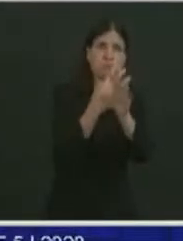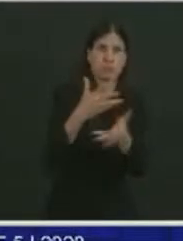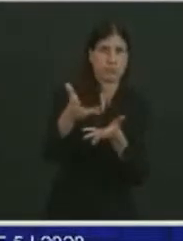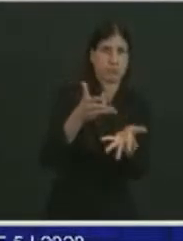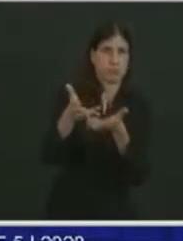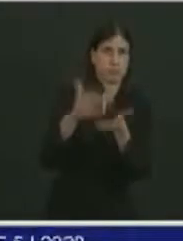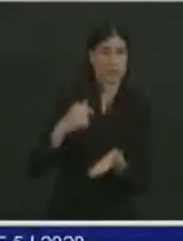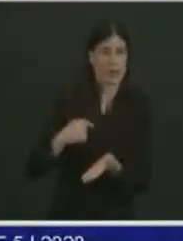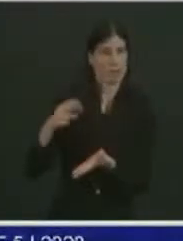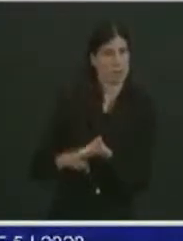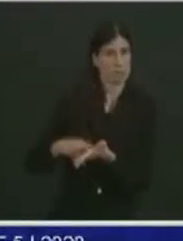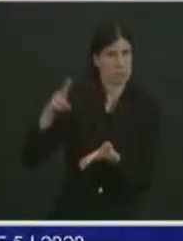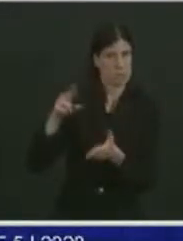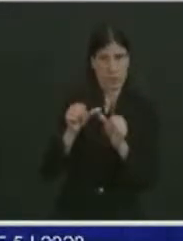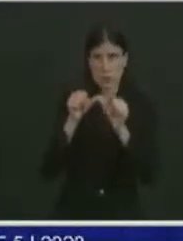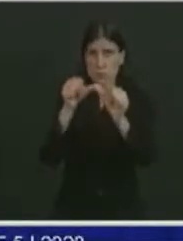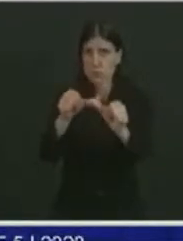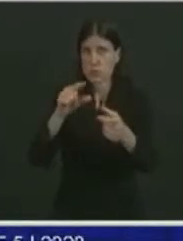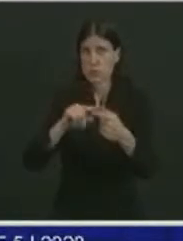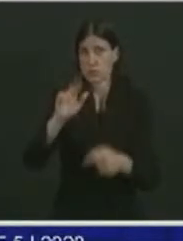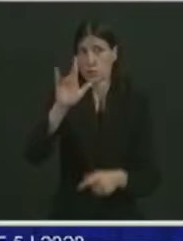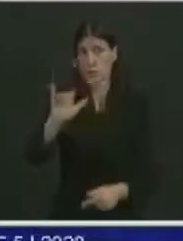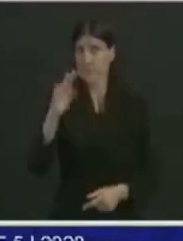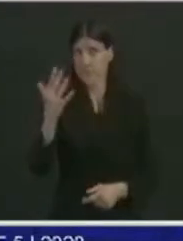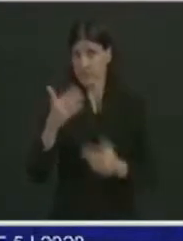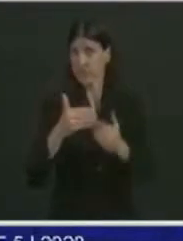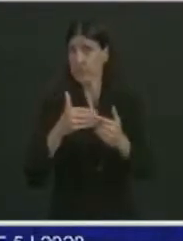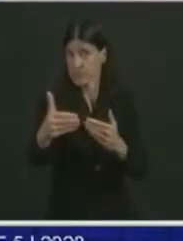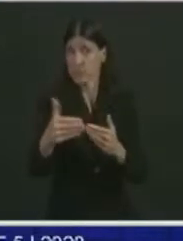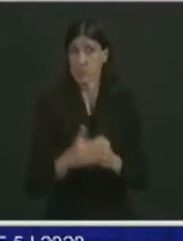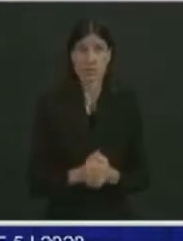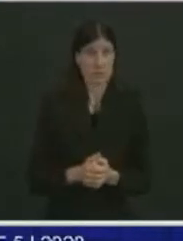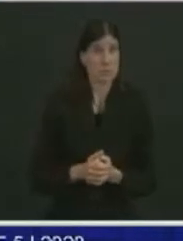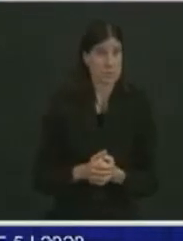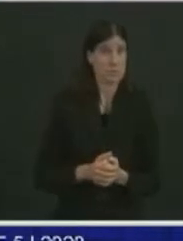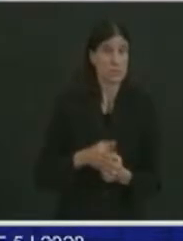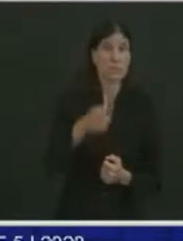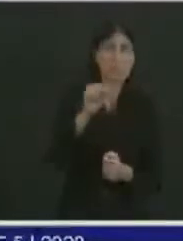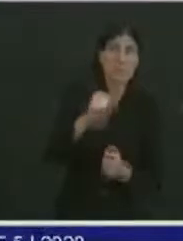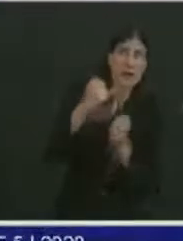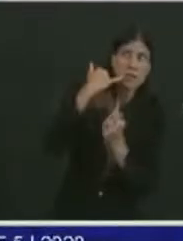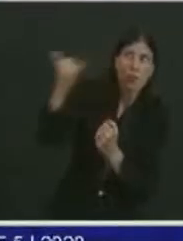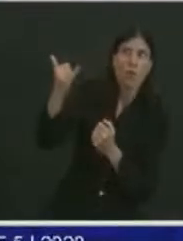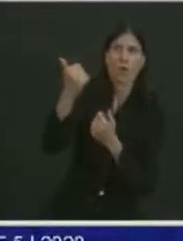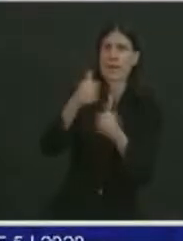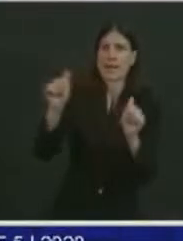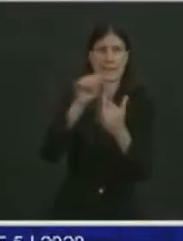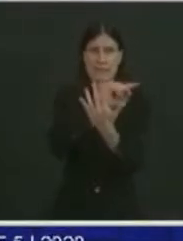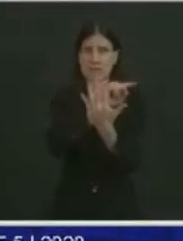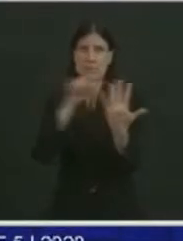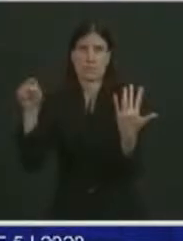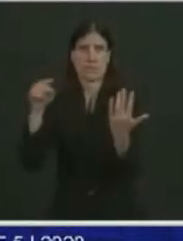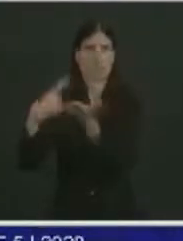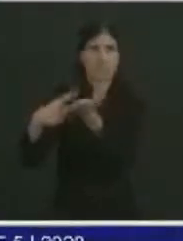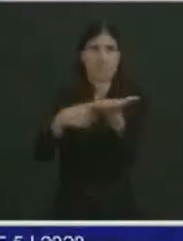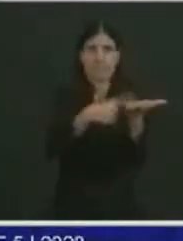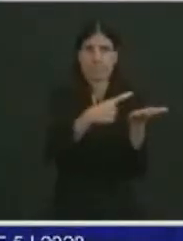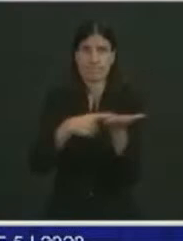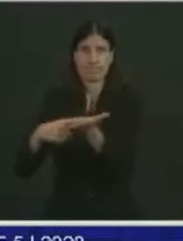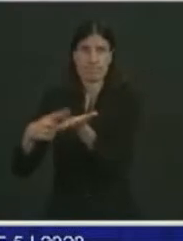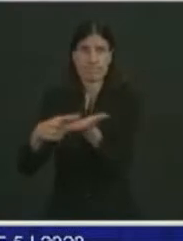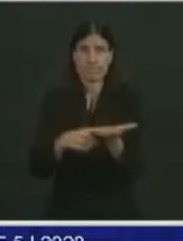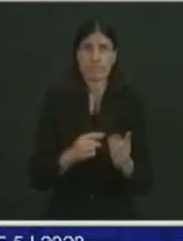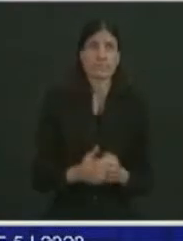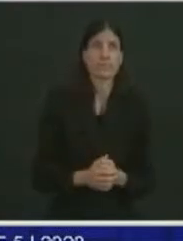The executive order also requires reimbursement rates for providers to be the same for